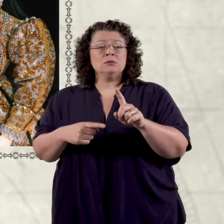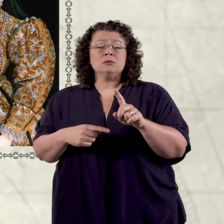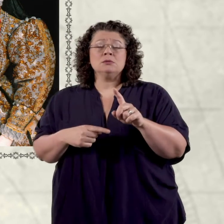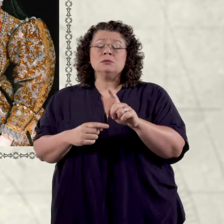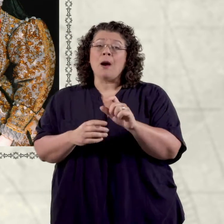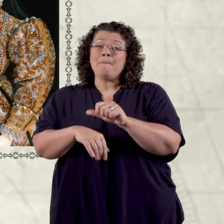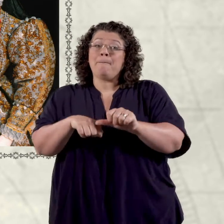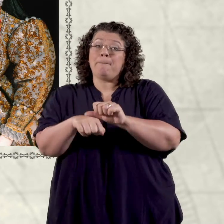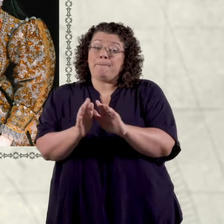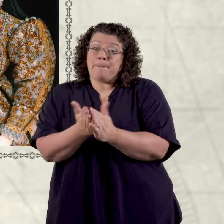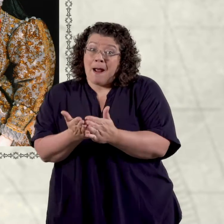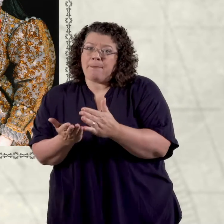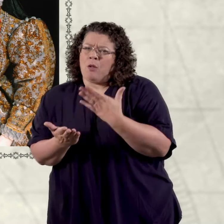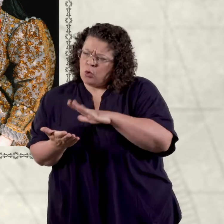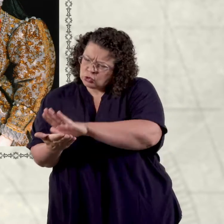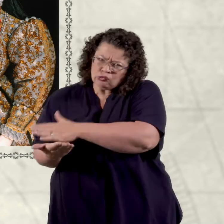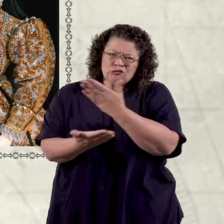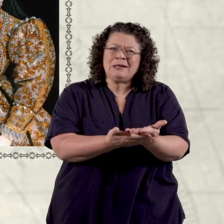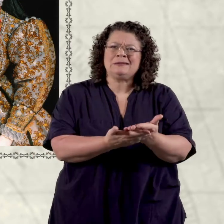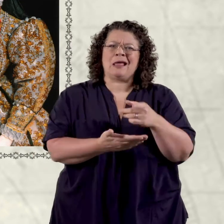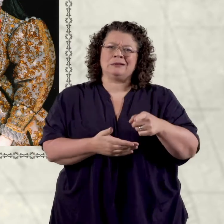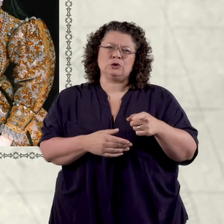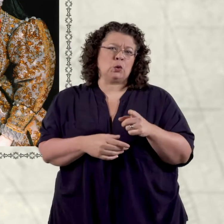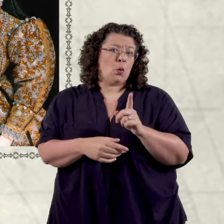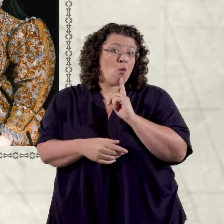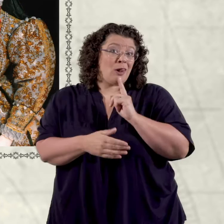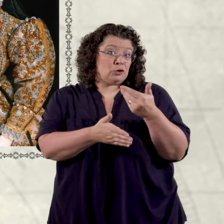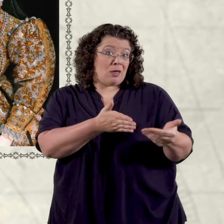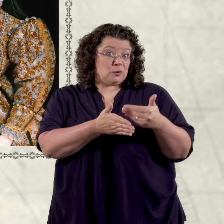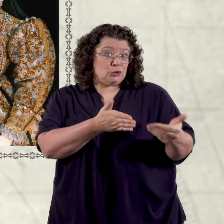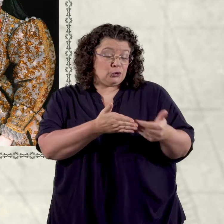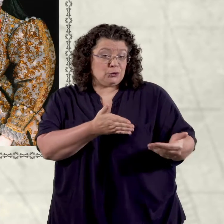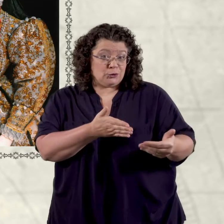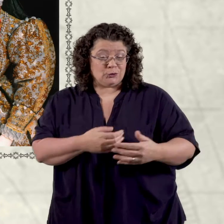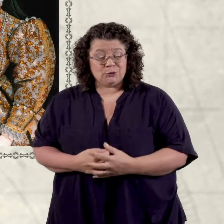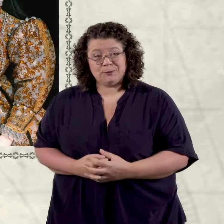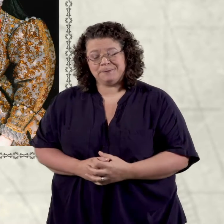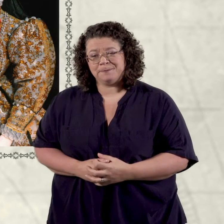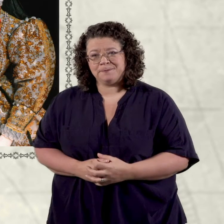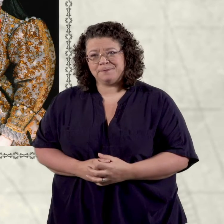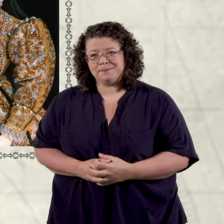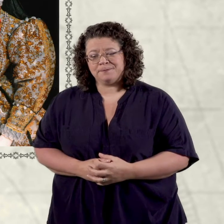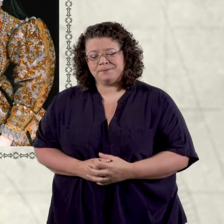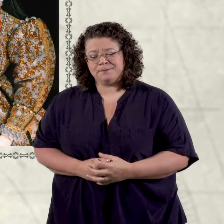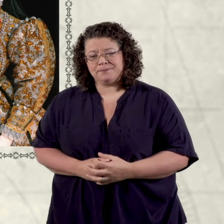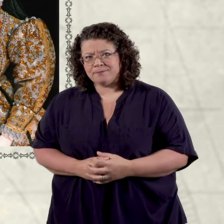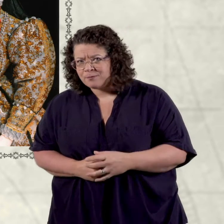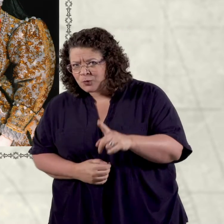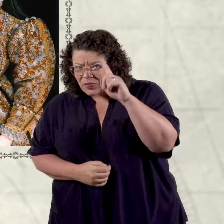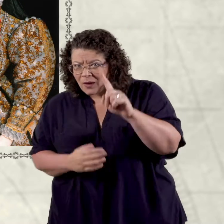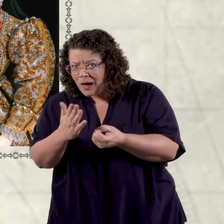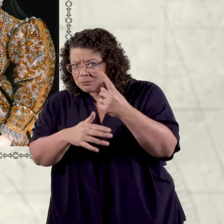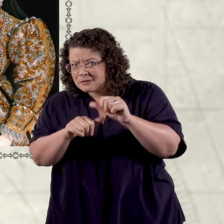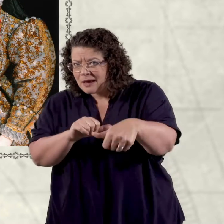Bible was to be translated into the Welsh language, of course. What do you